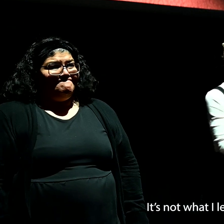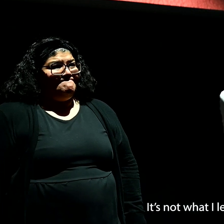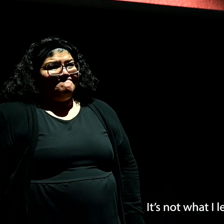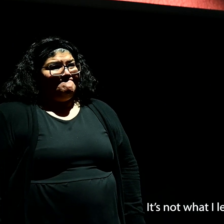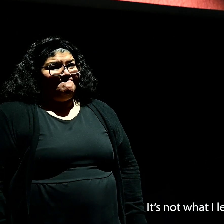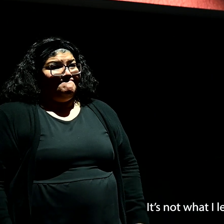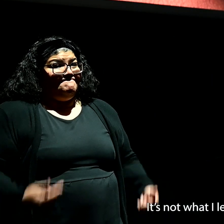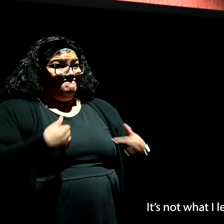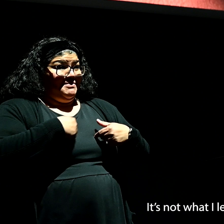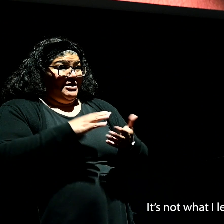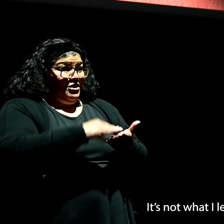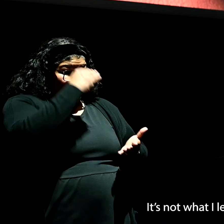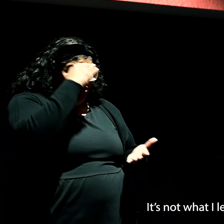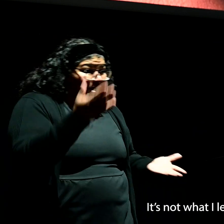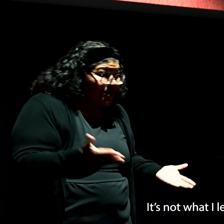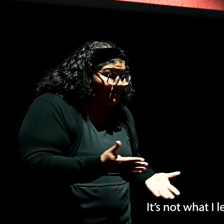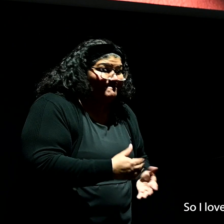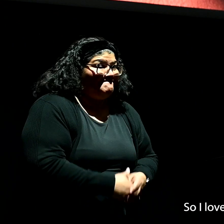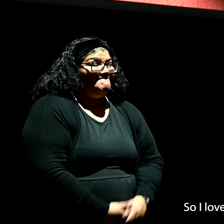not what I learned here,